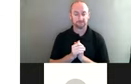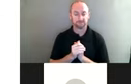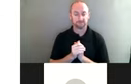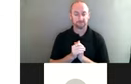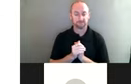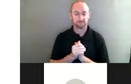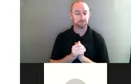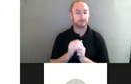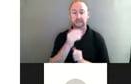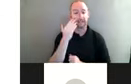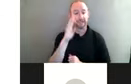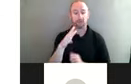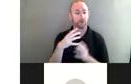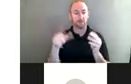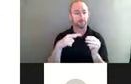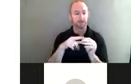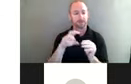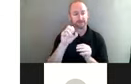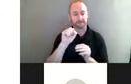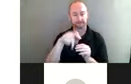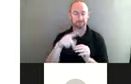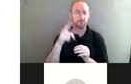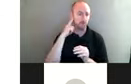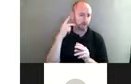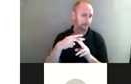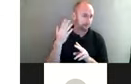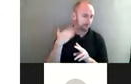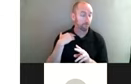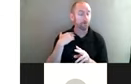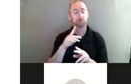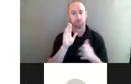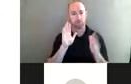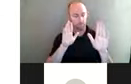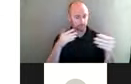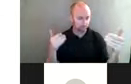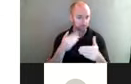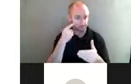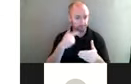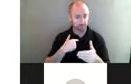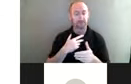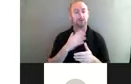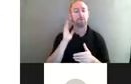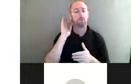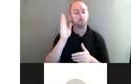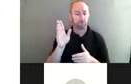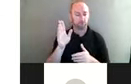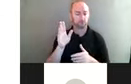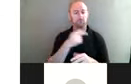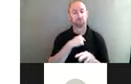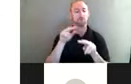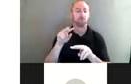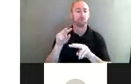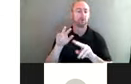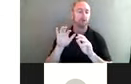honestly didn't know that much about ESIP. I've heard the name, so it was a great introduction for me, and we'll definitely be looking at ways that